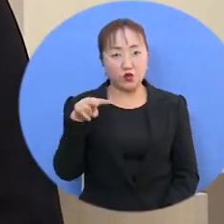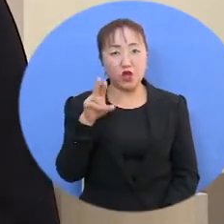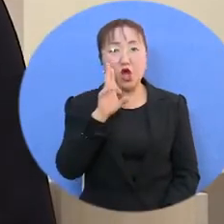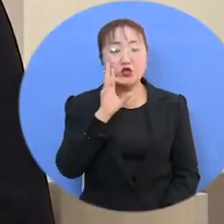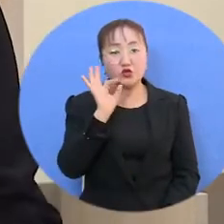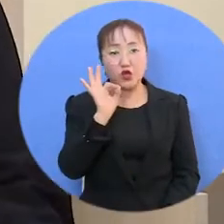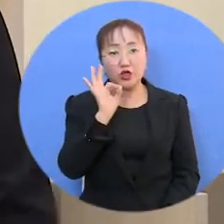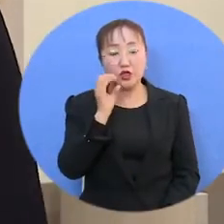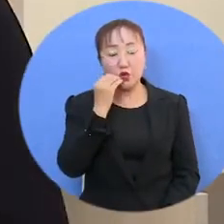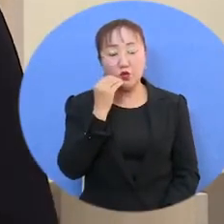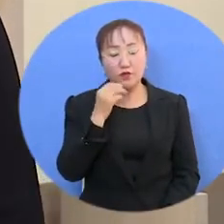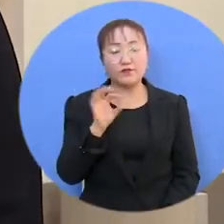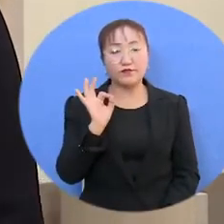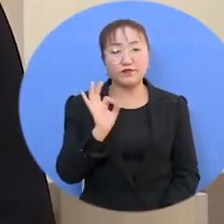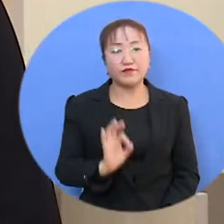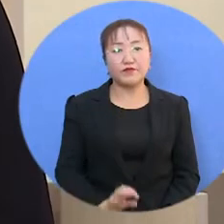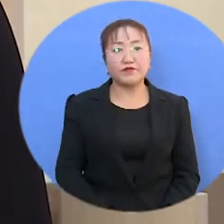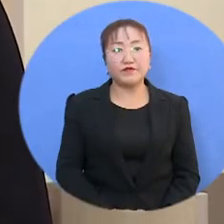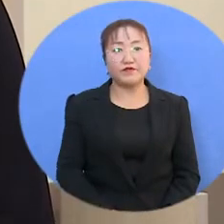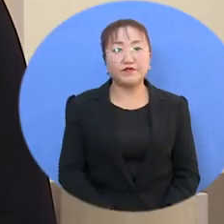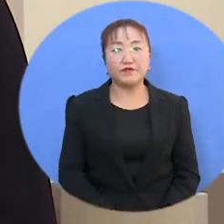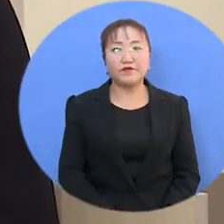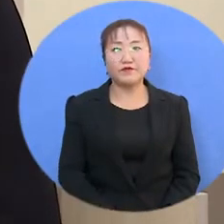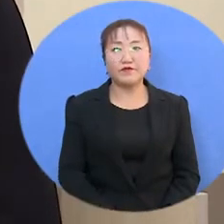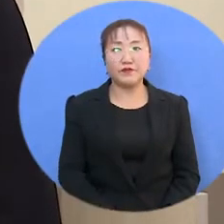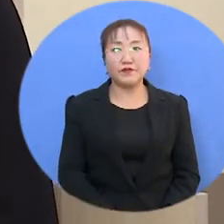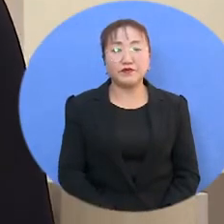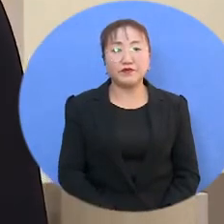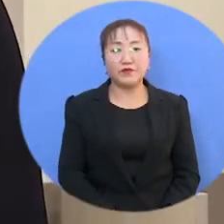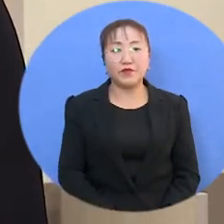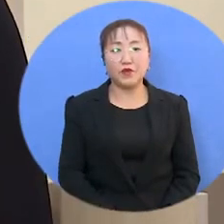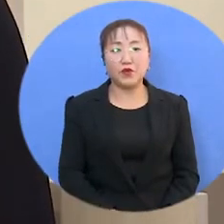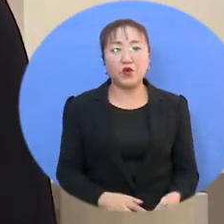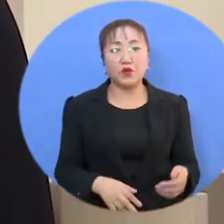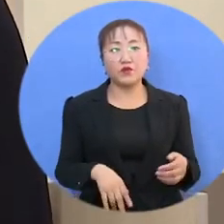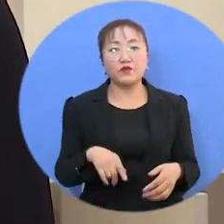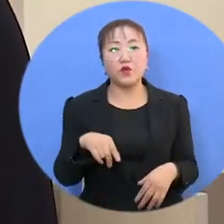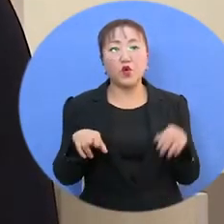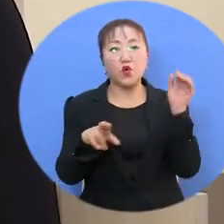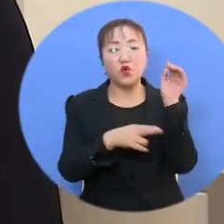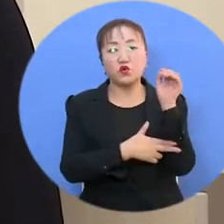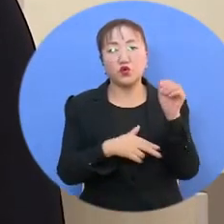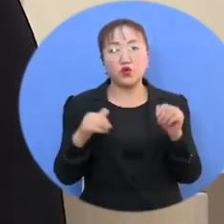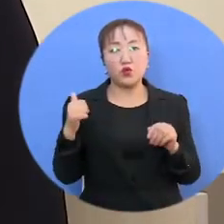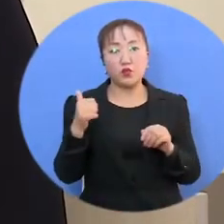Yes, of course, you're right. And by the health teacher,